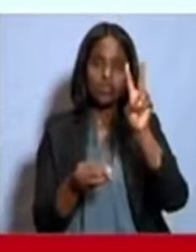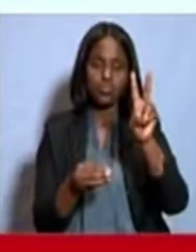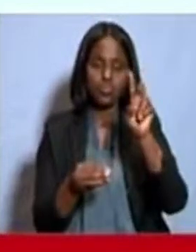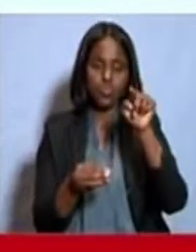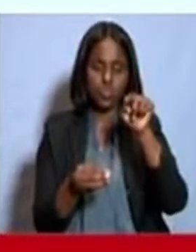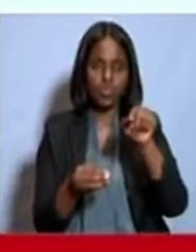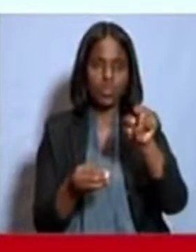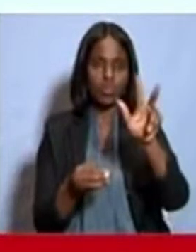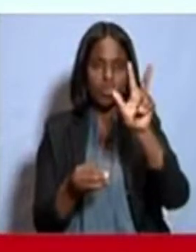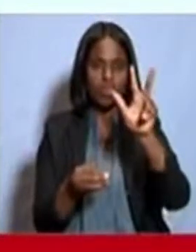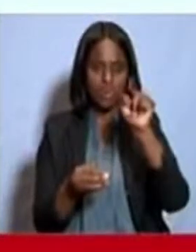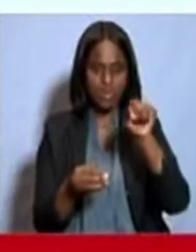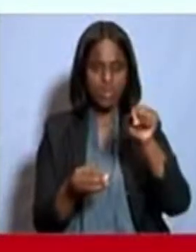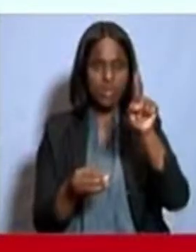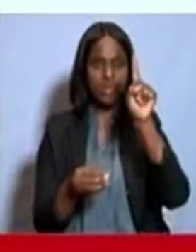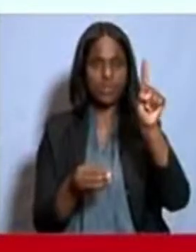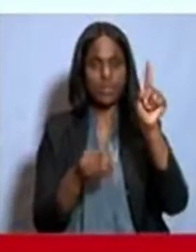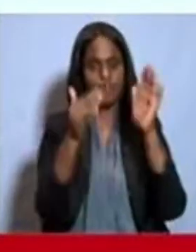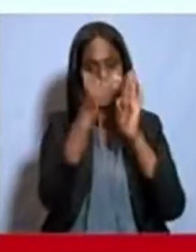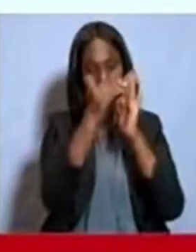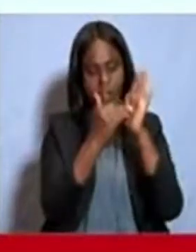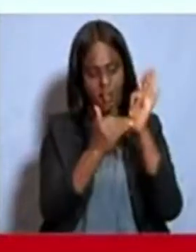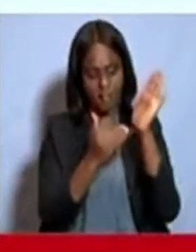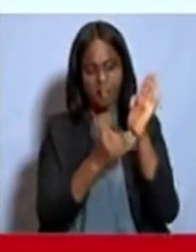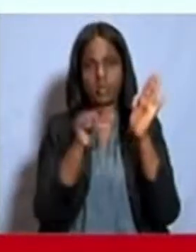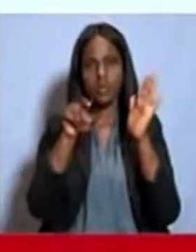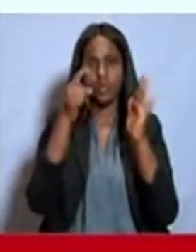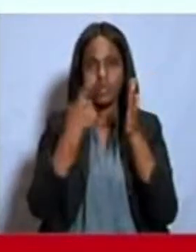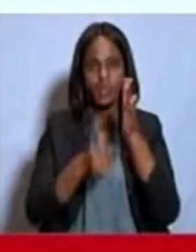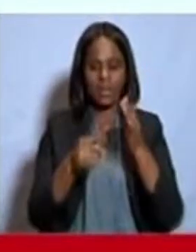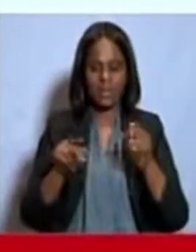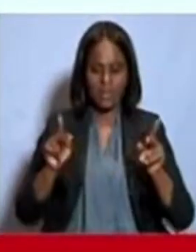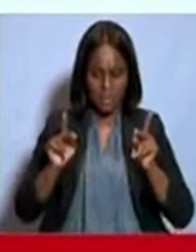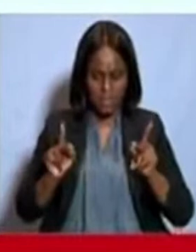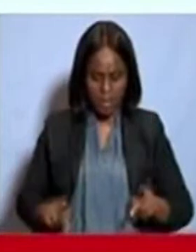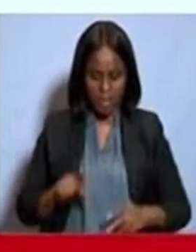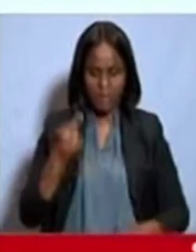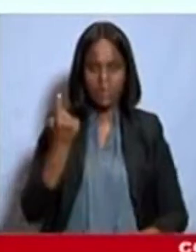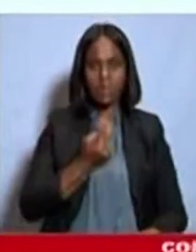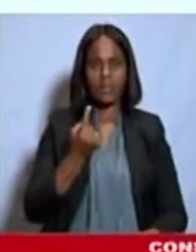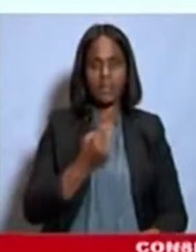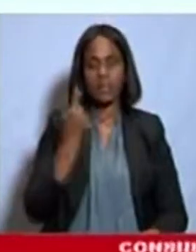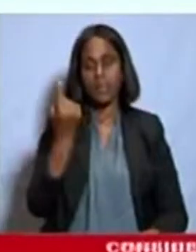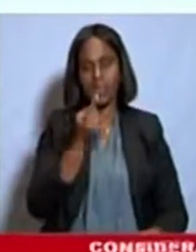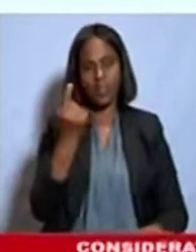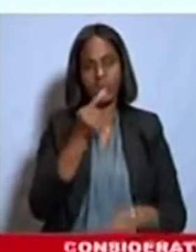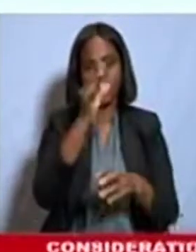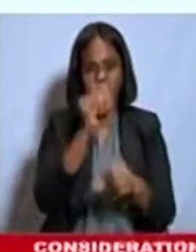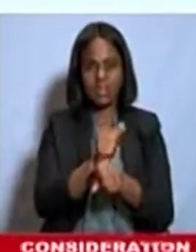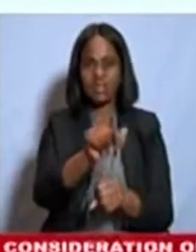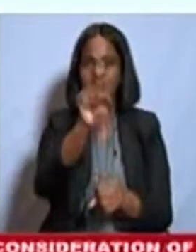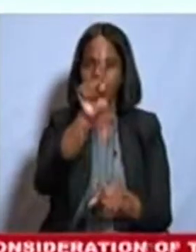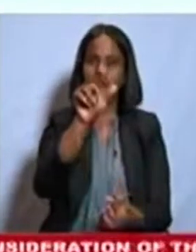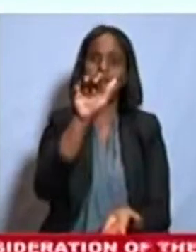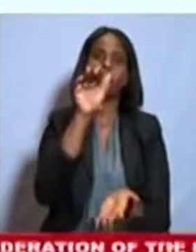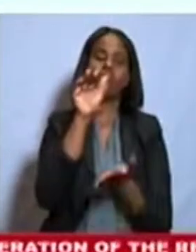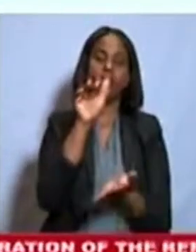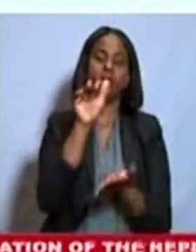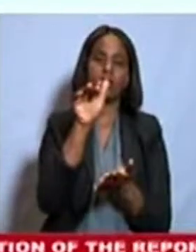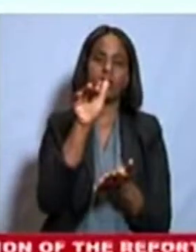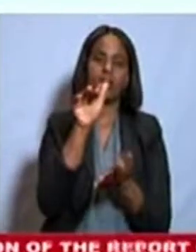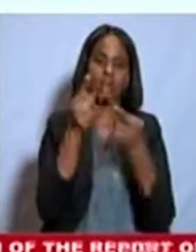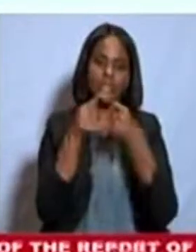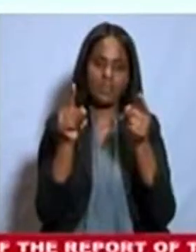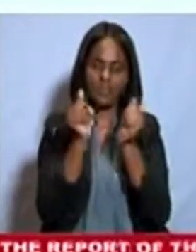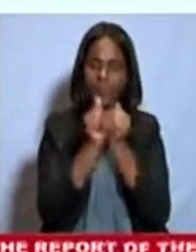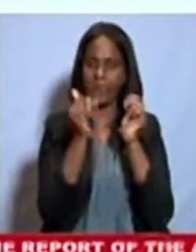Food Security Pack Guidelines requires that a single beneficiary is entitled to receive 1 pack. Contrary to